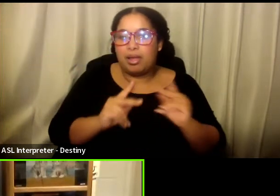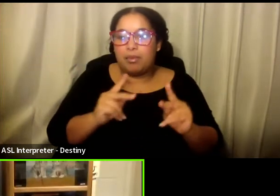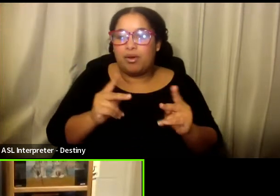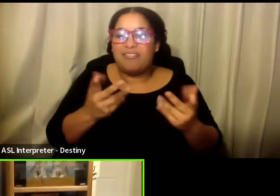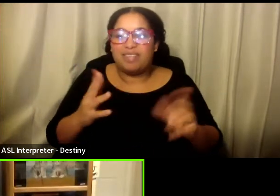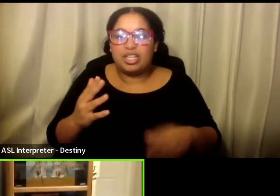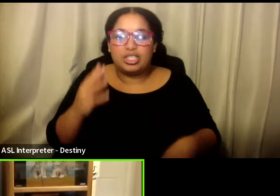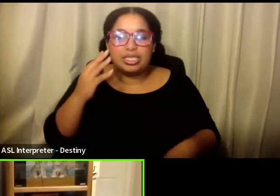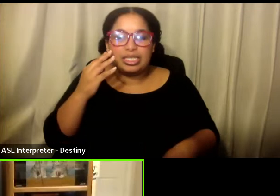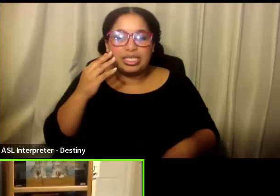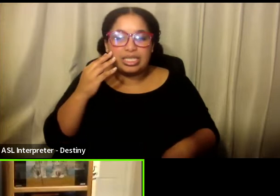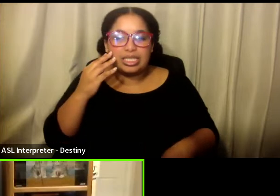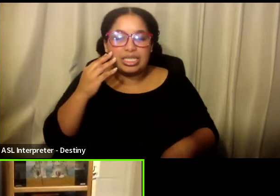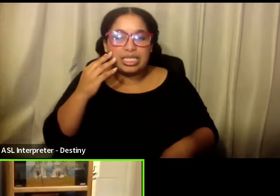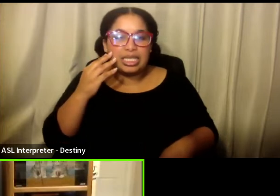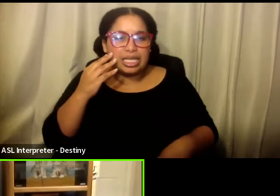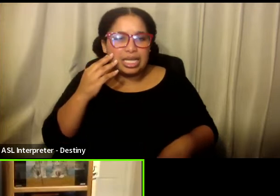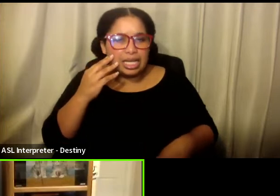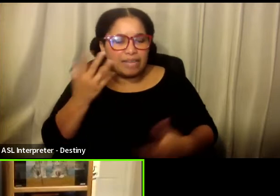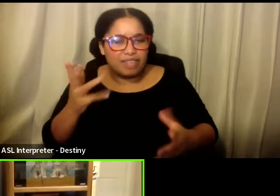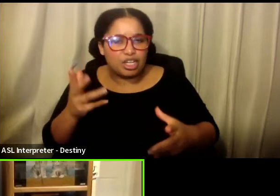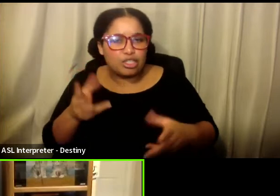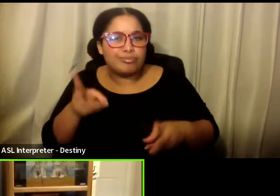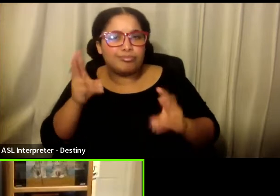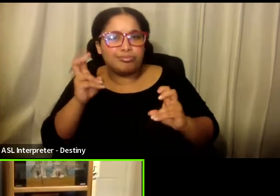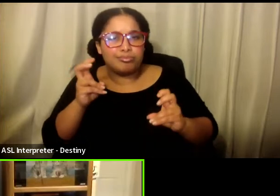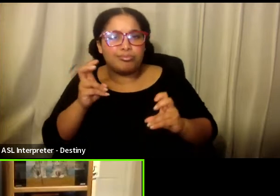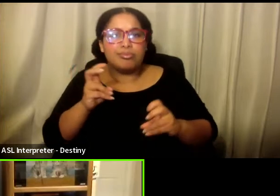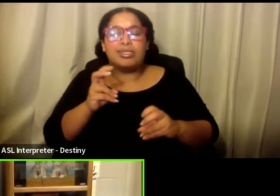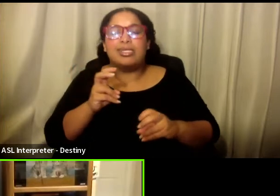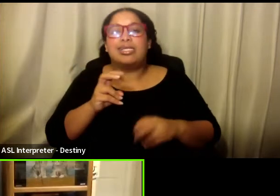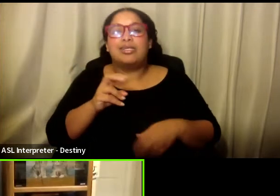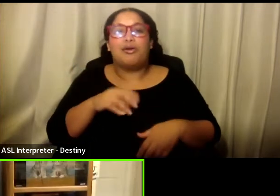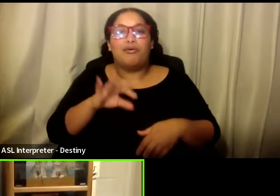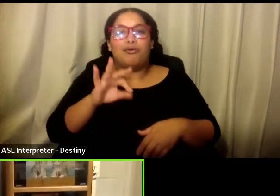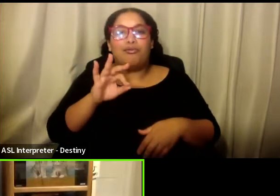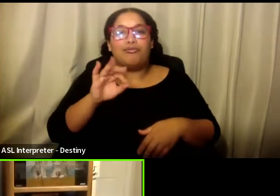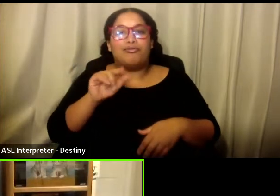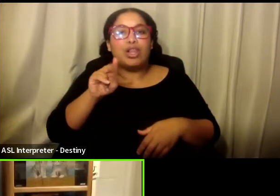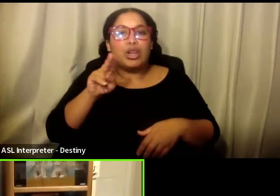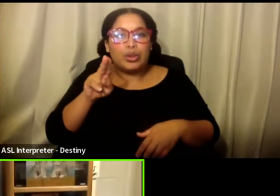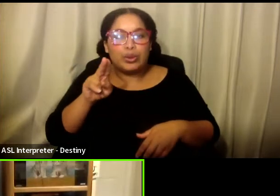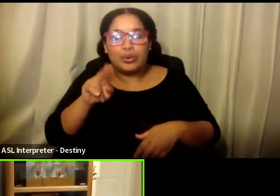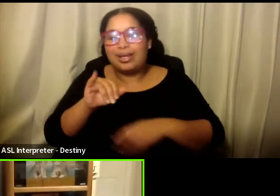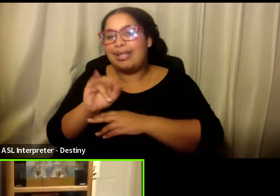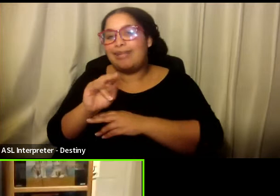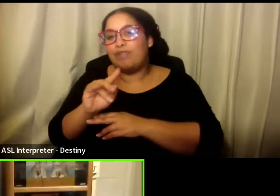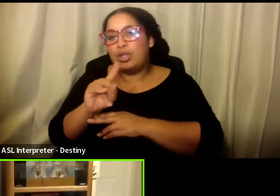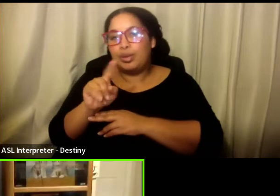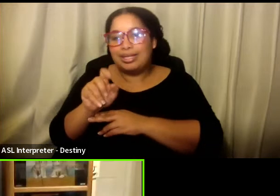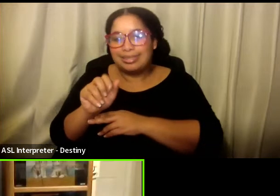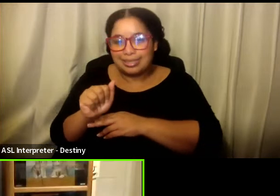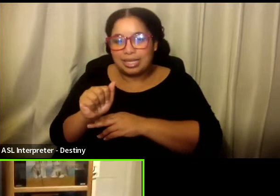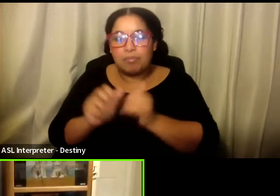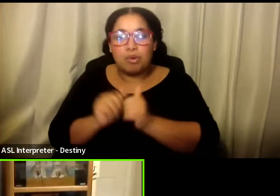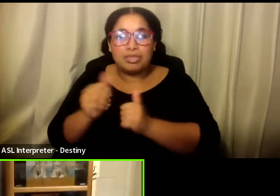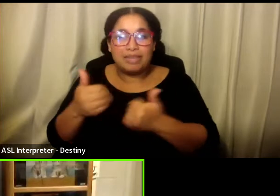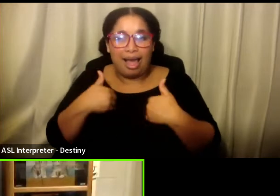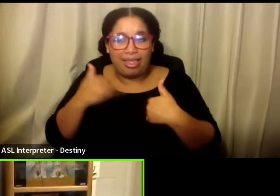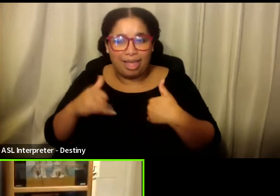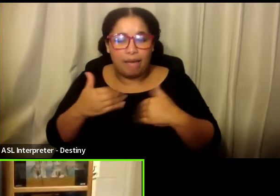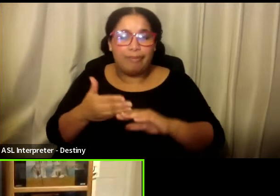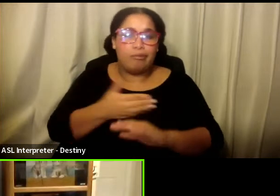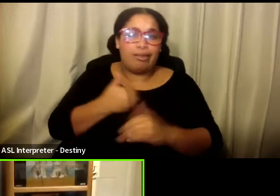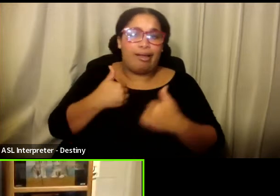had influenza, and more relatives have had that than probably COVID at this chance